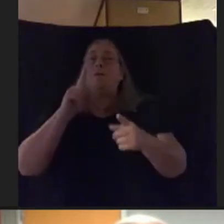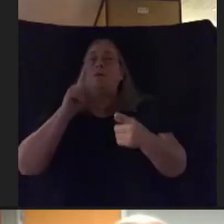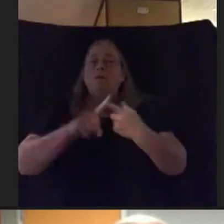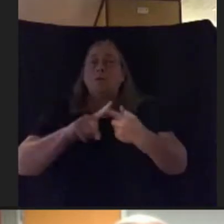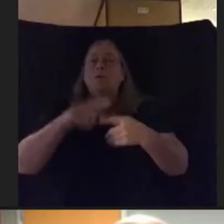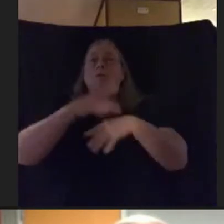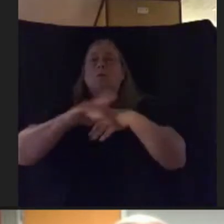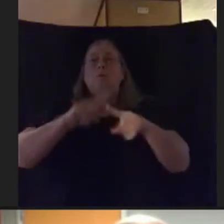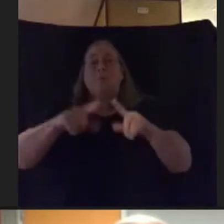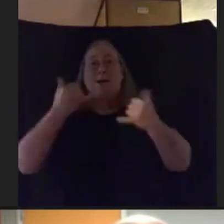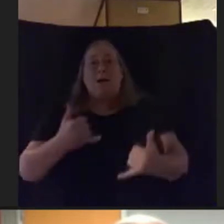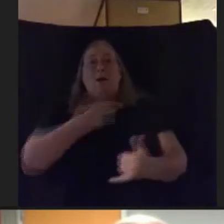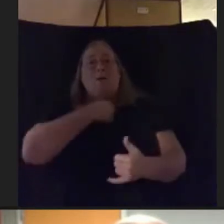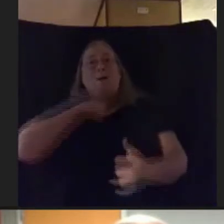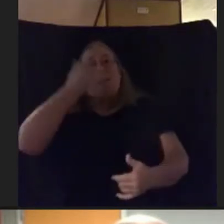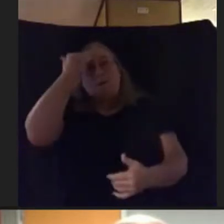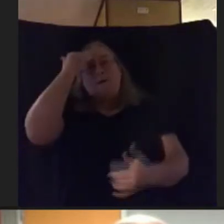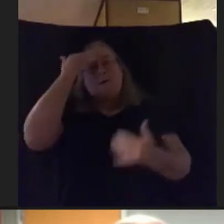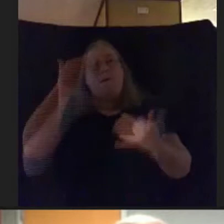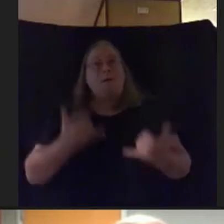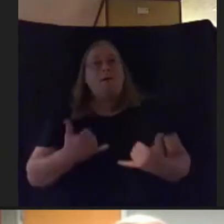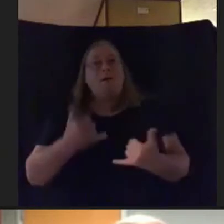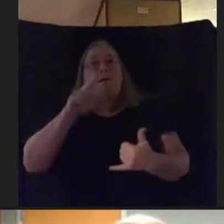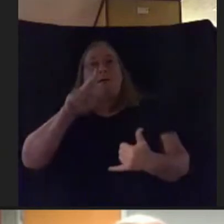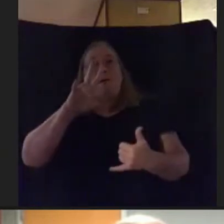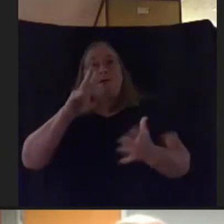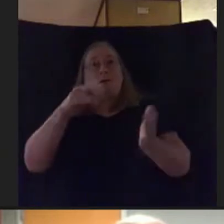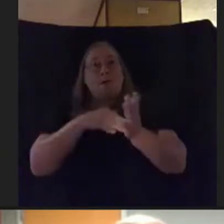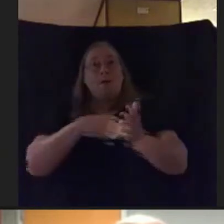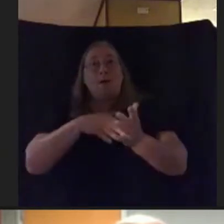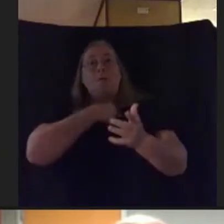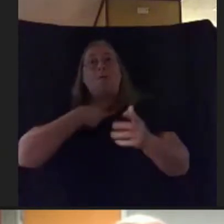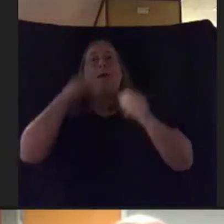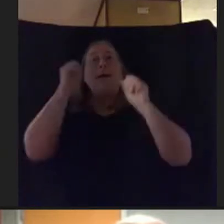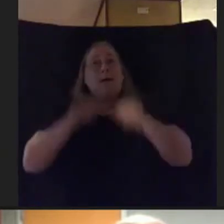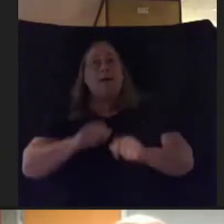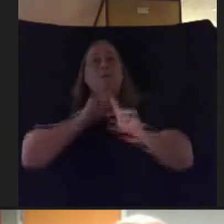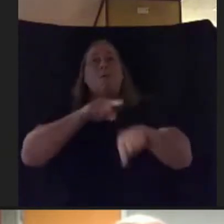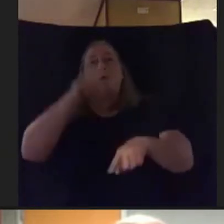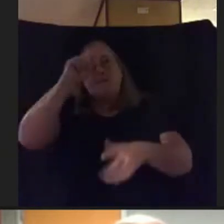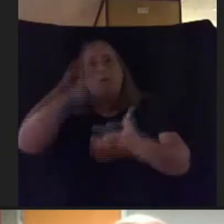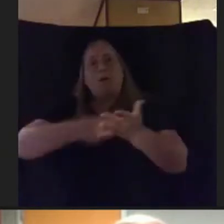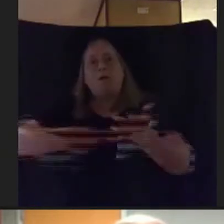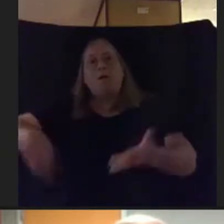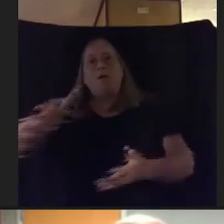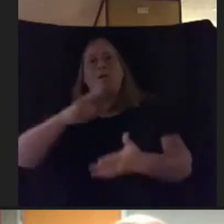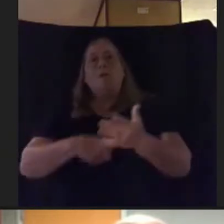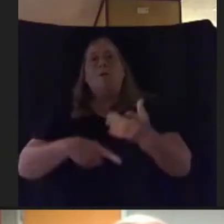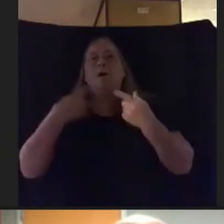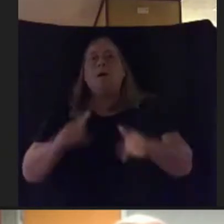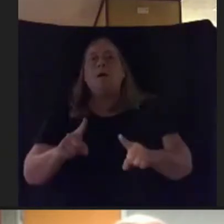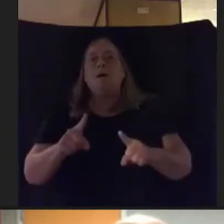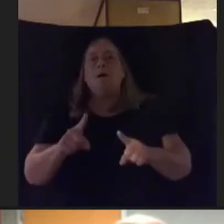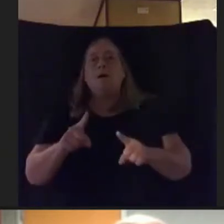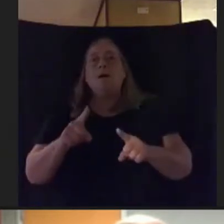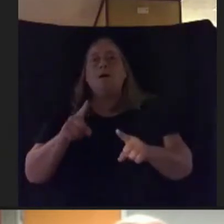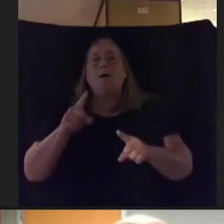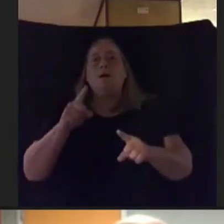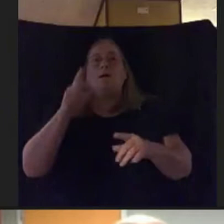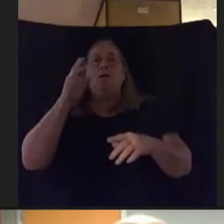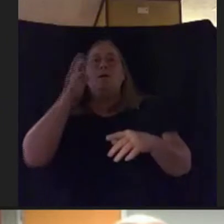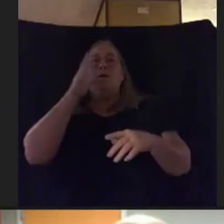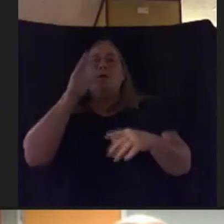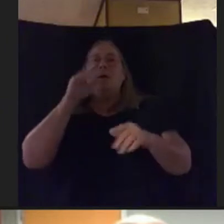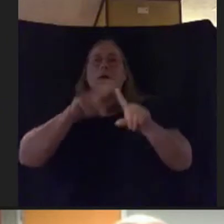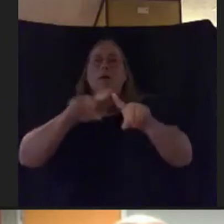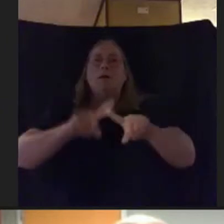today that we got 37,000 that we can order for the next week. And what will happen is we have those available. We will identify the locations where